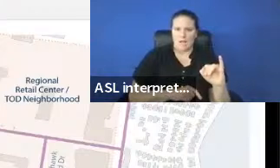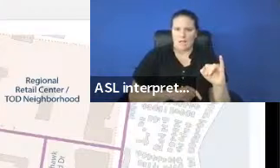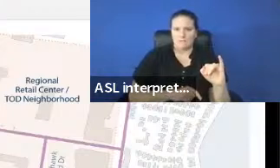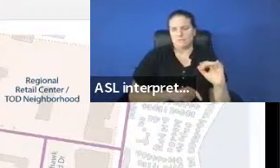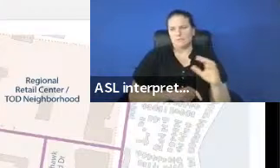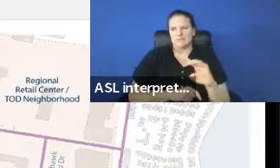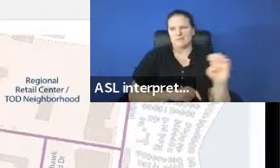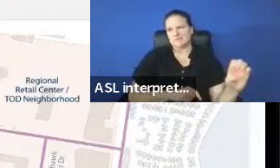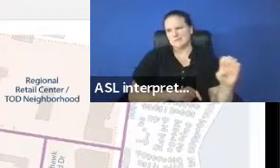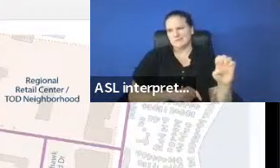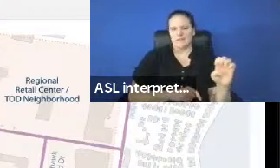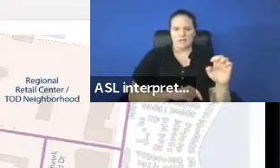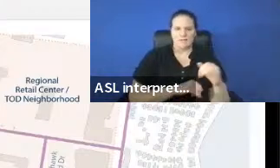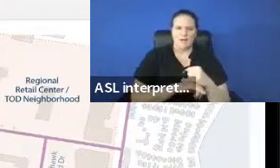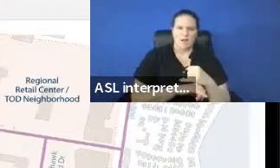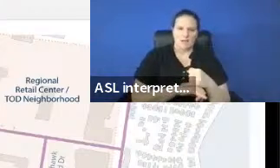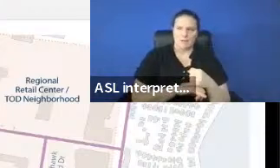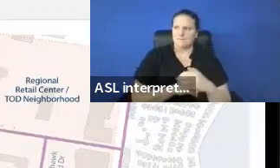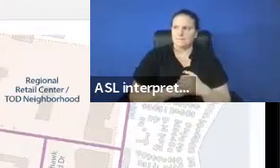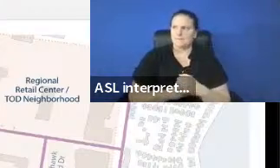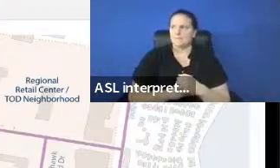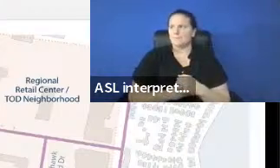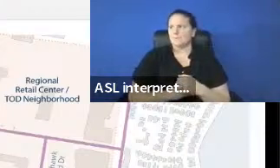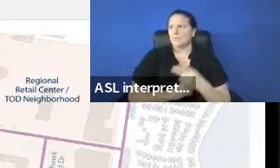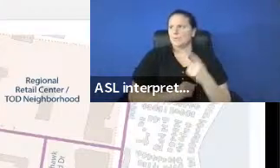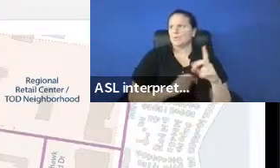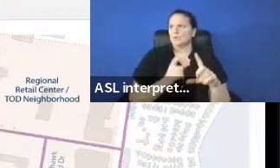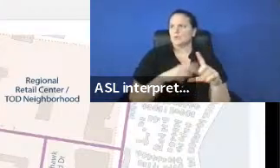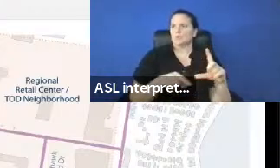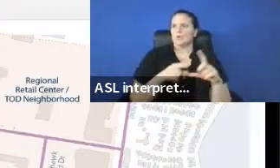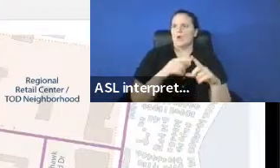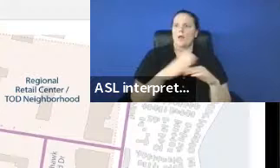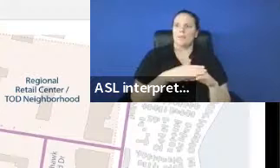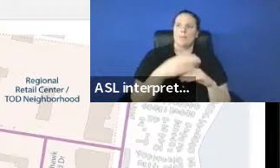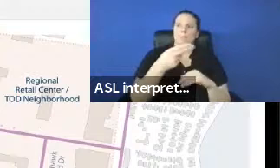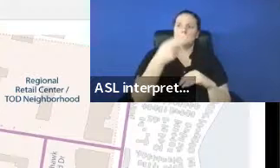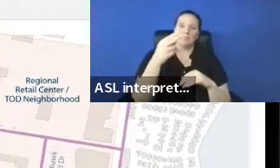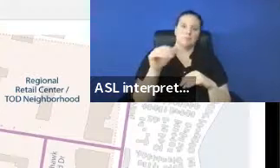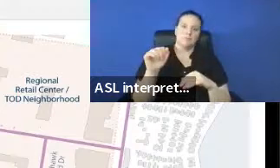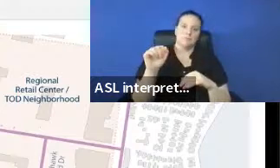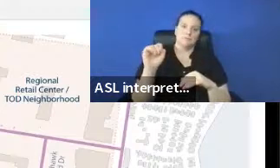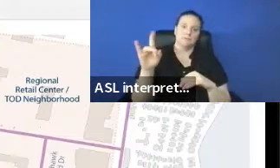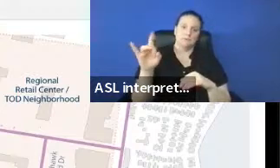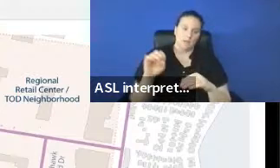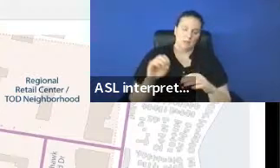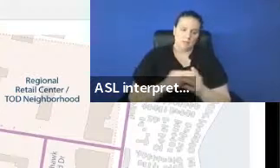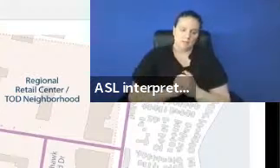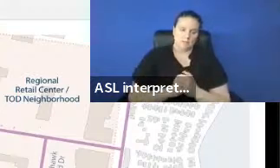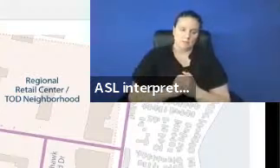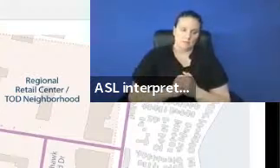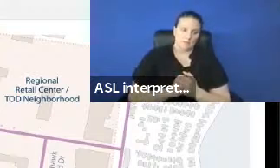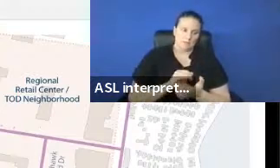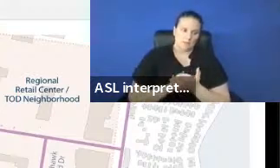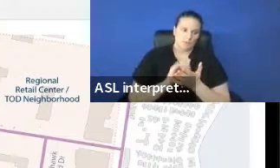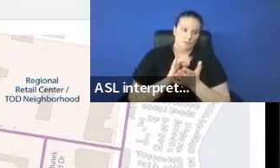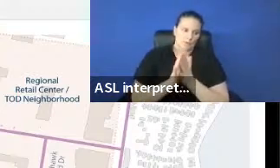east side of the island. And then the two circles on the upper side is